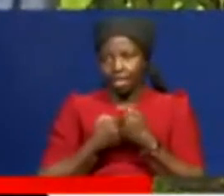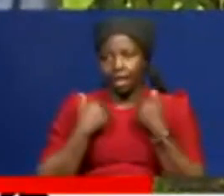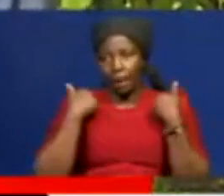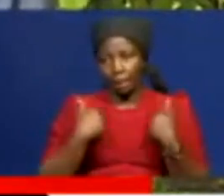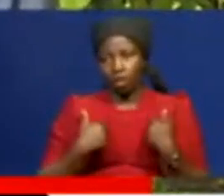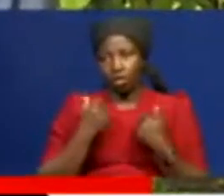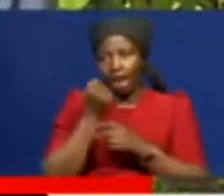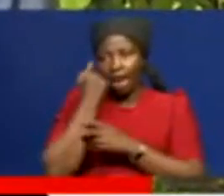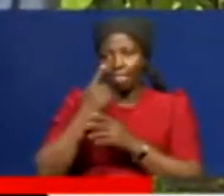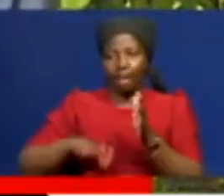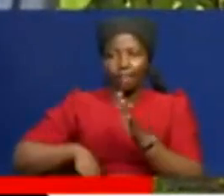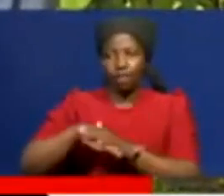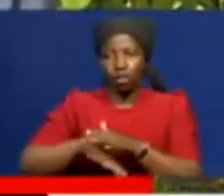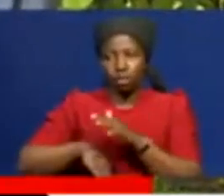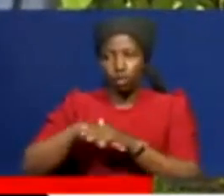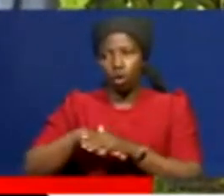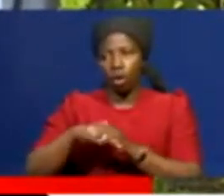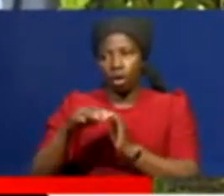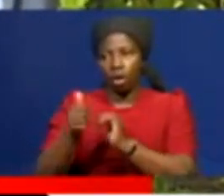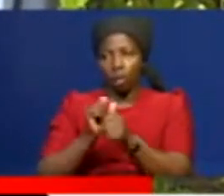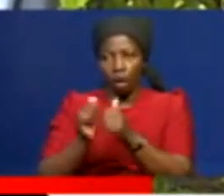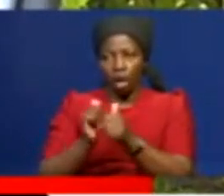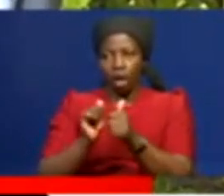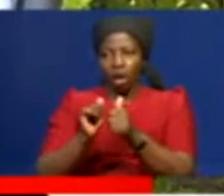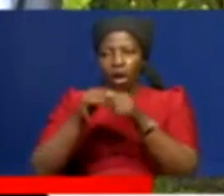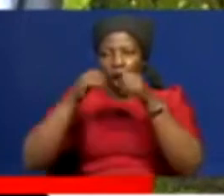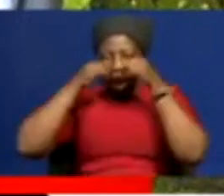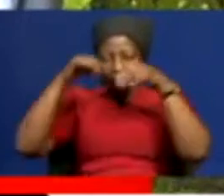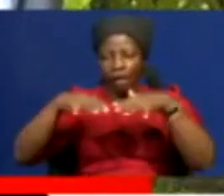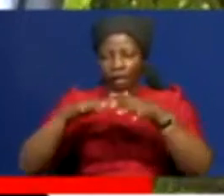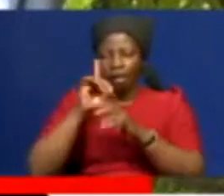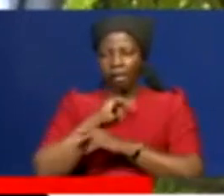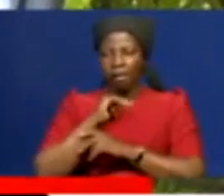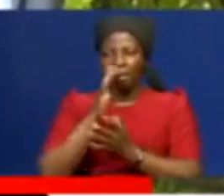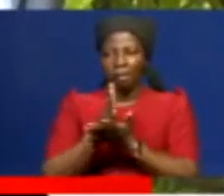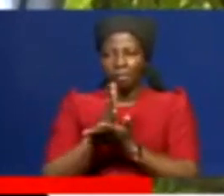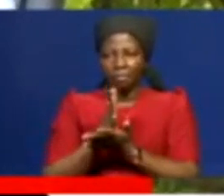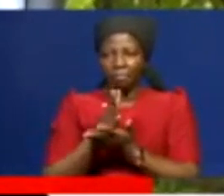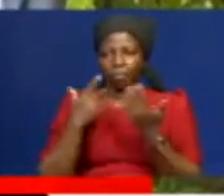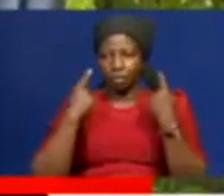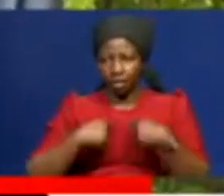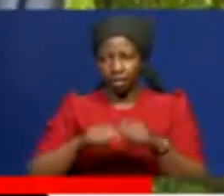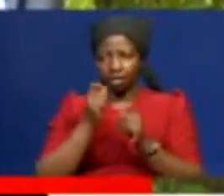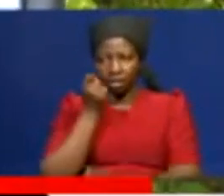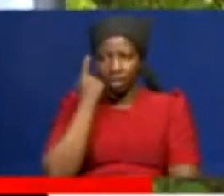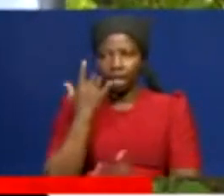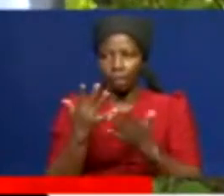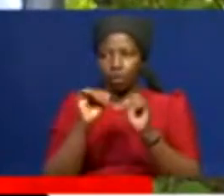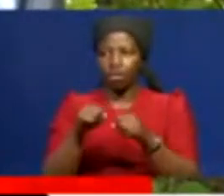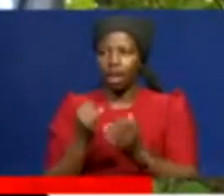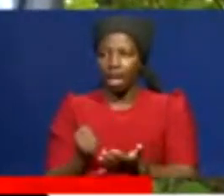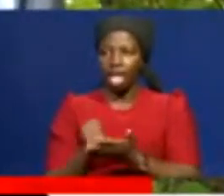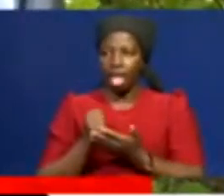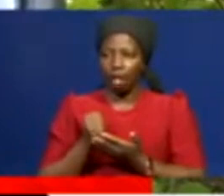football is, I mean, sport is devolved. Try to understand. I want to maybe you can just help us